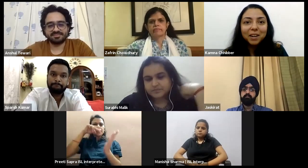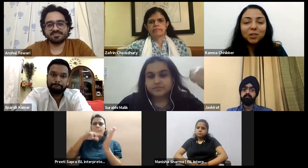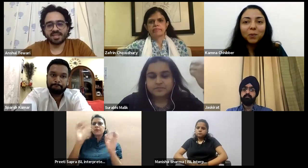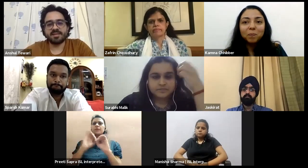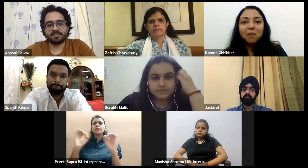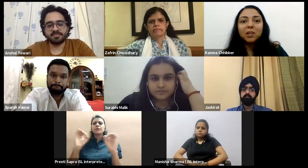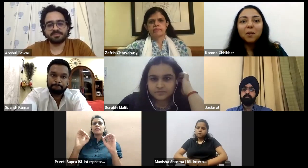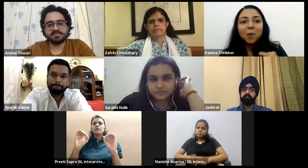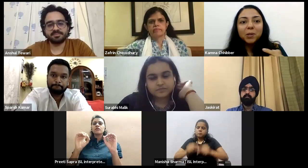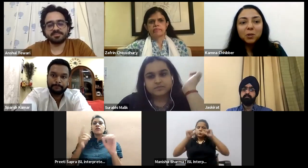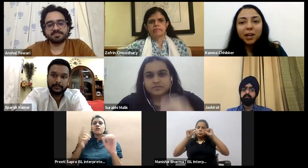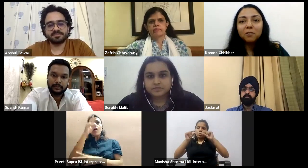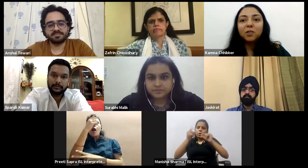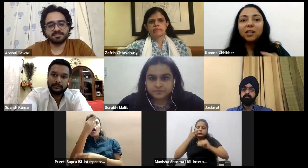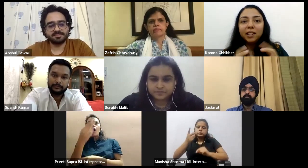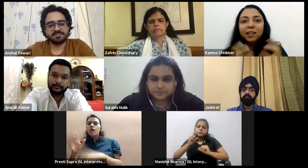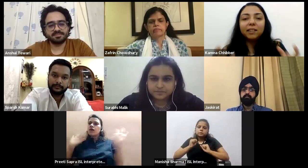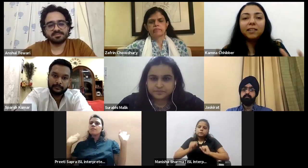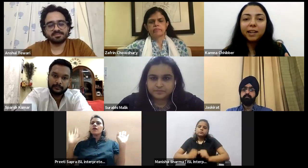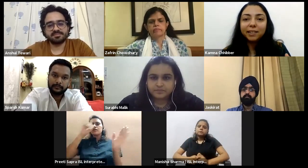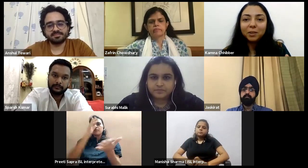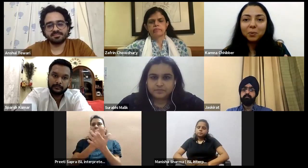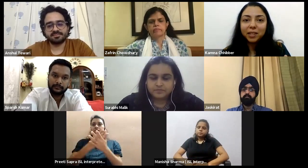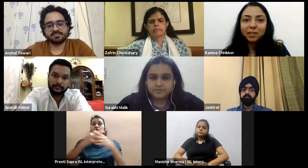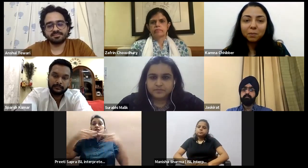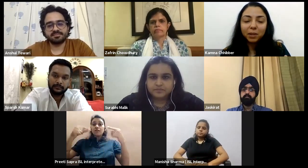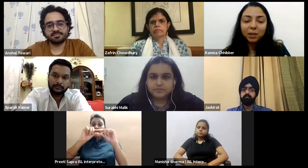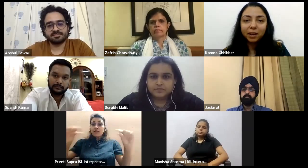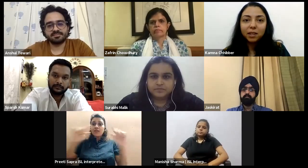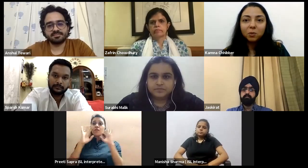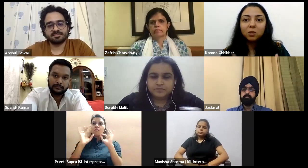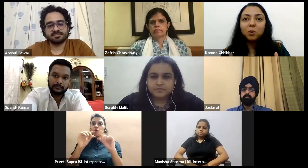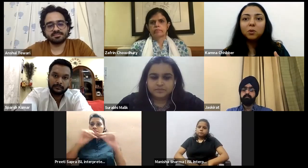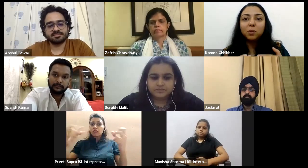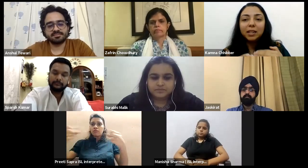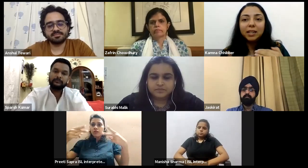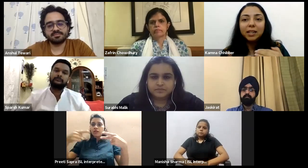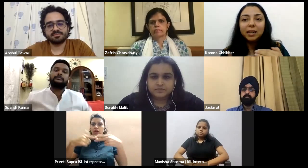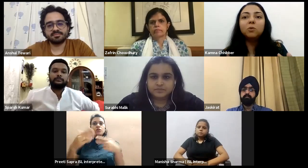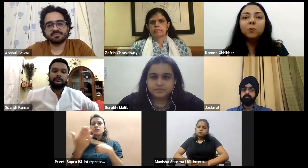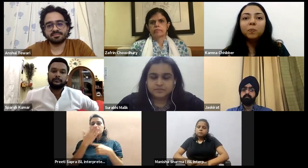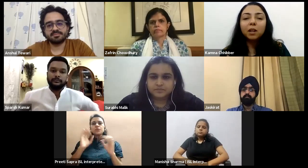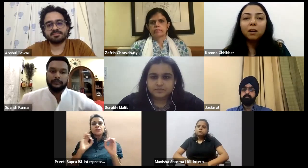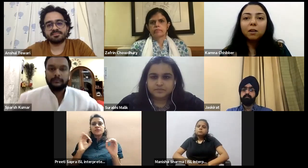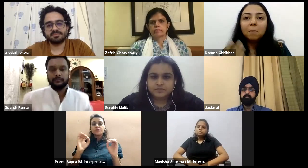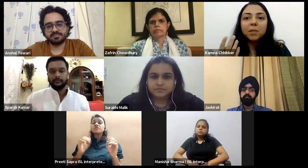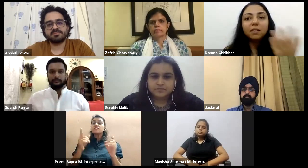there. So we're also kind of creating content in a way sometimes that it's going to lead